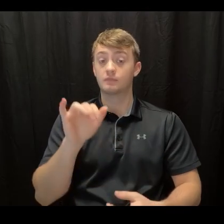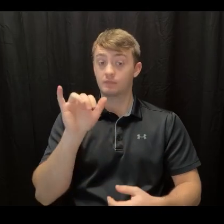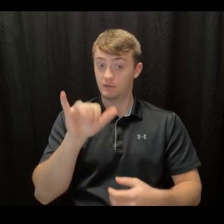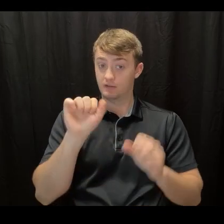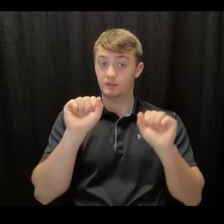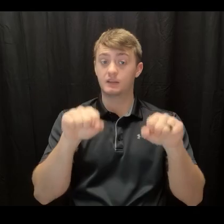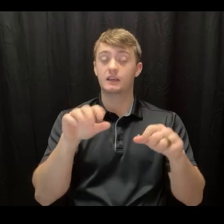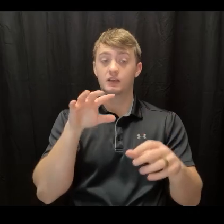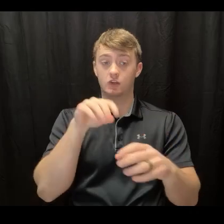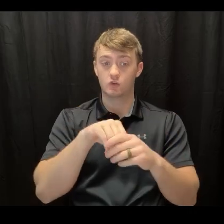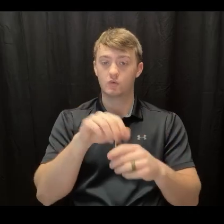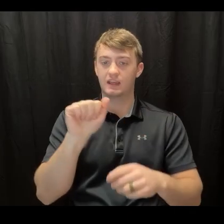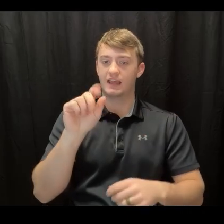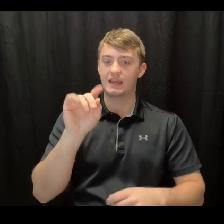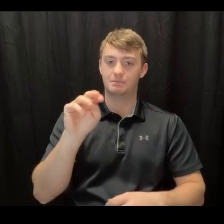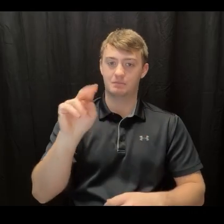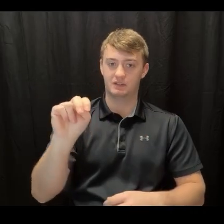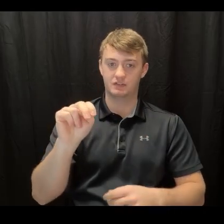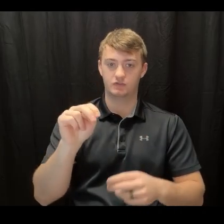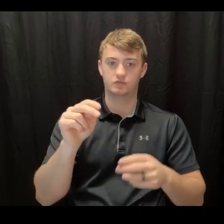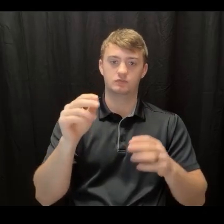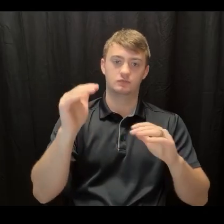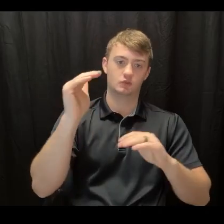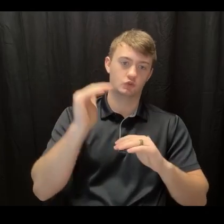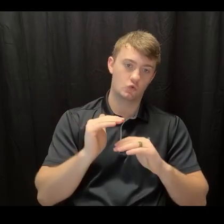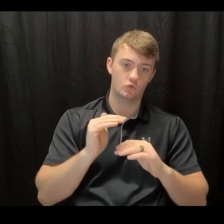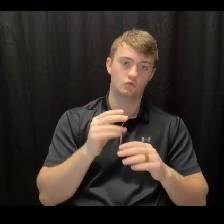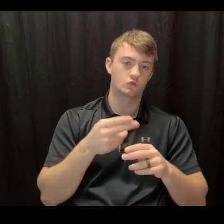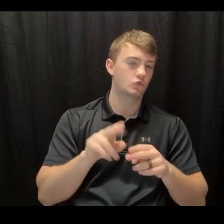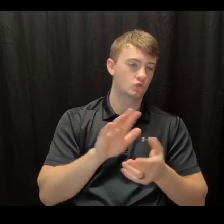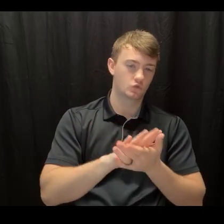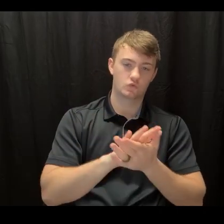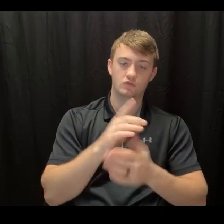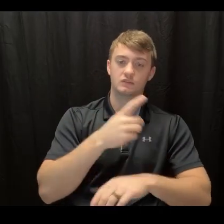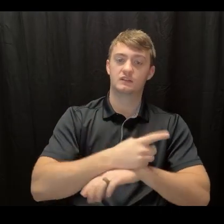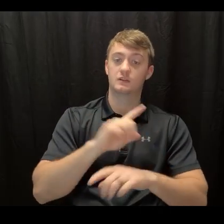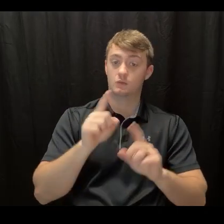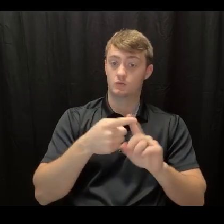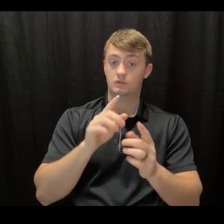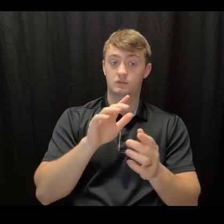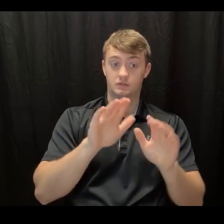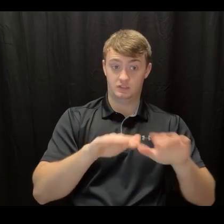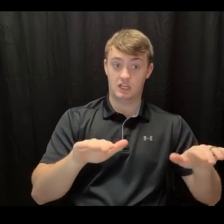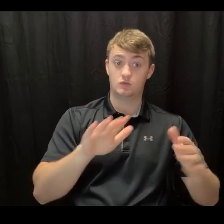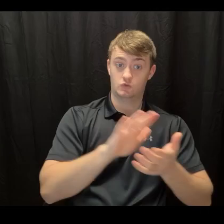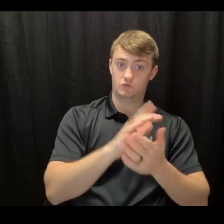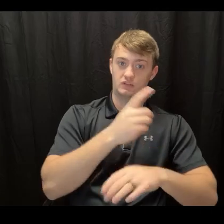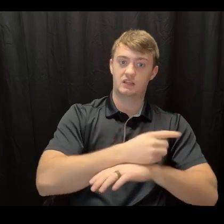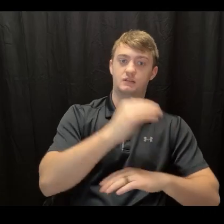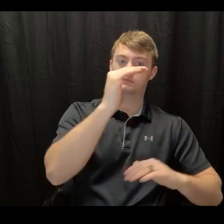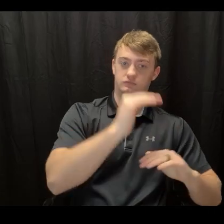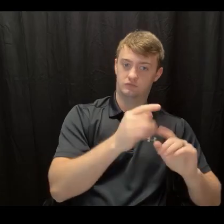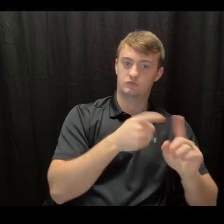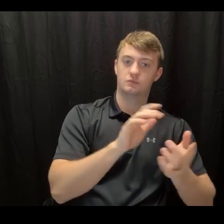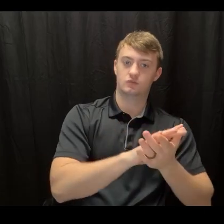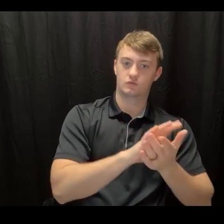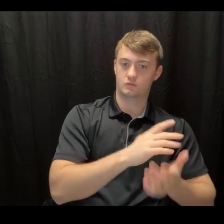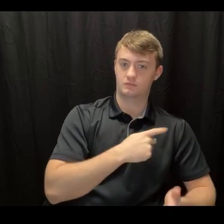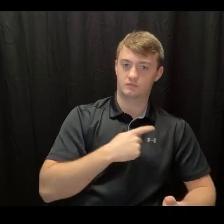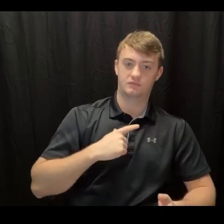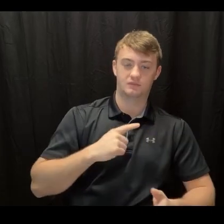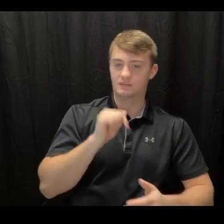So this could include administratively shortened school days when a child's school day is reduced by school personnel